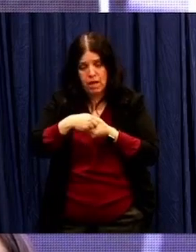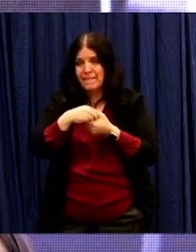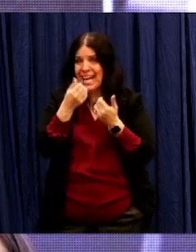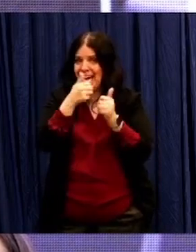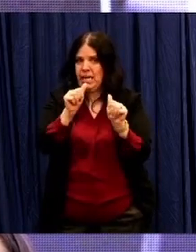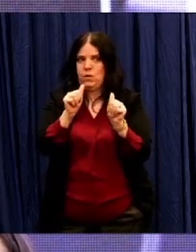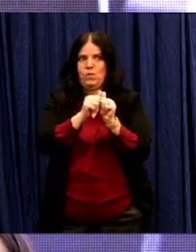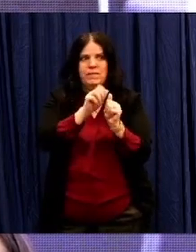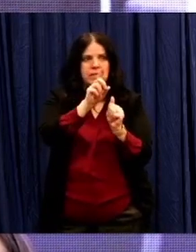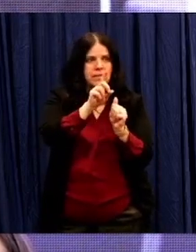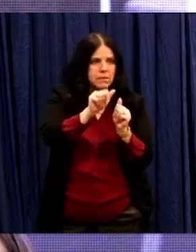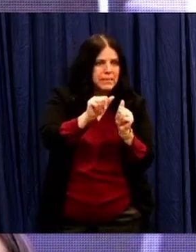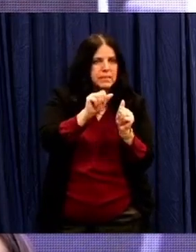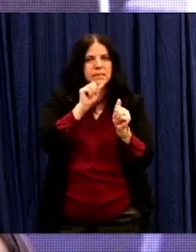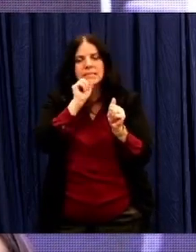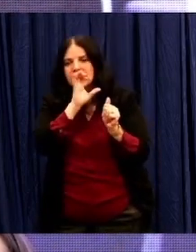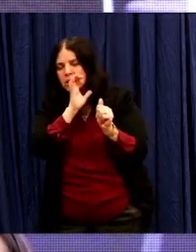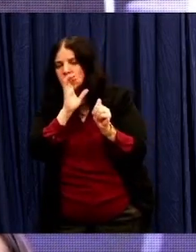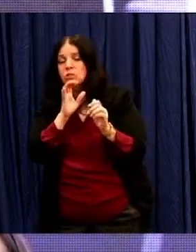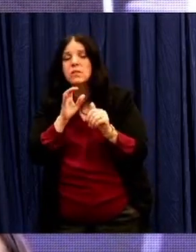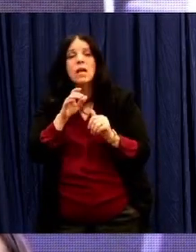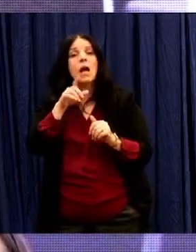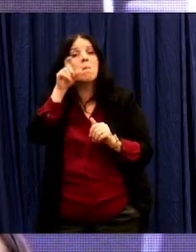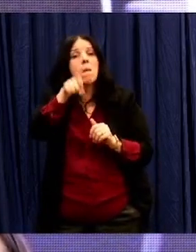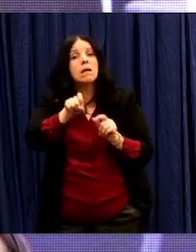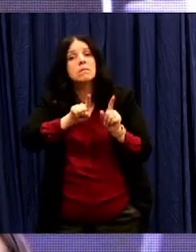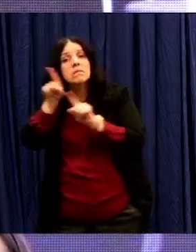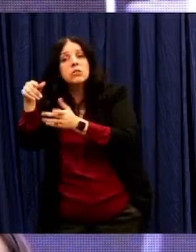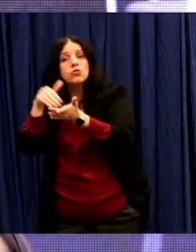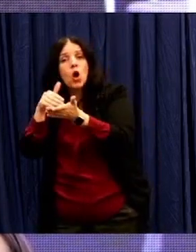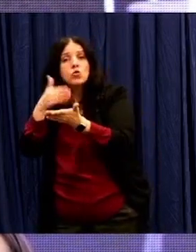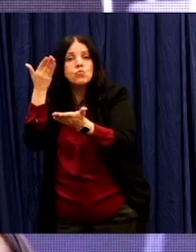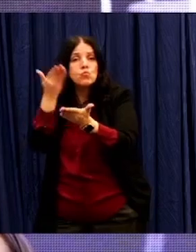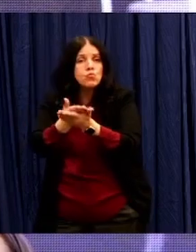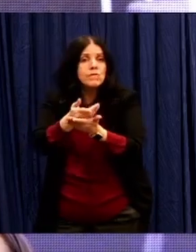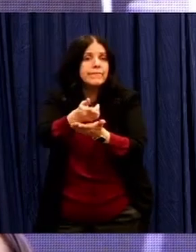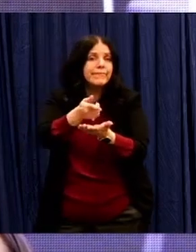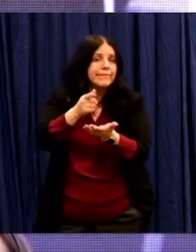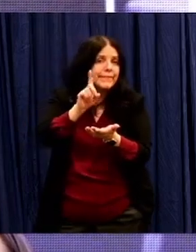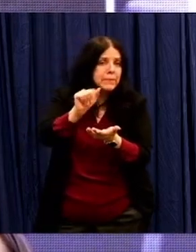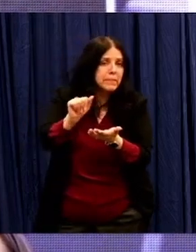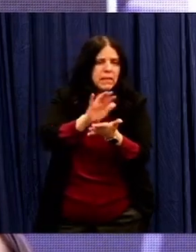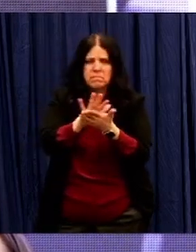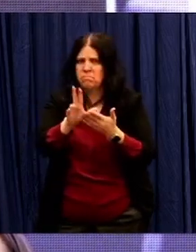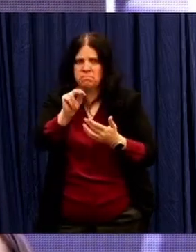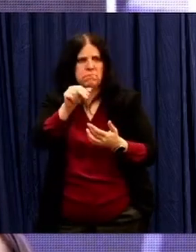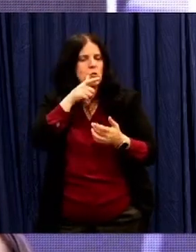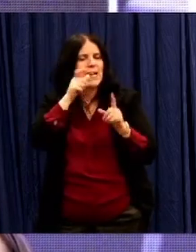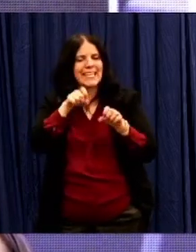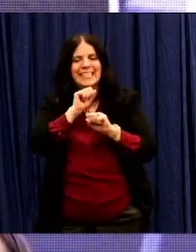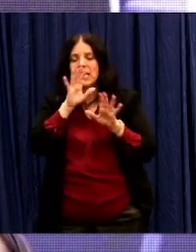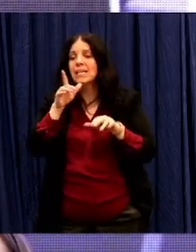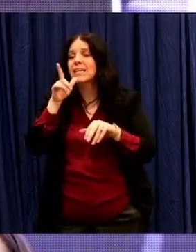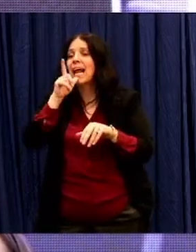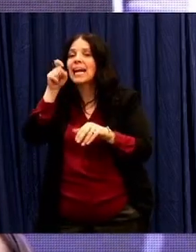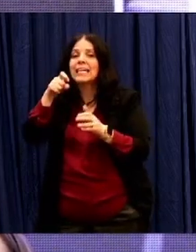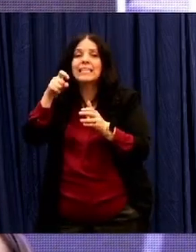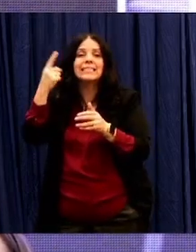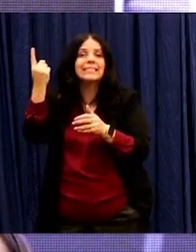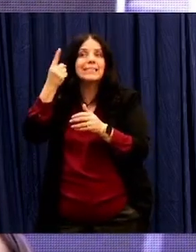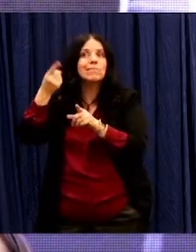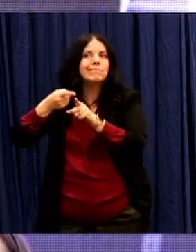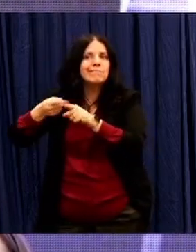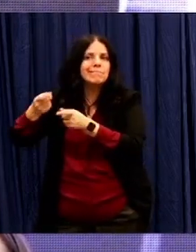is no medical documentation or anything like that that is required to participate. No referral is